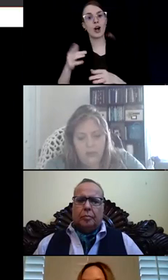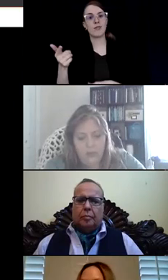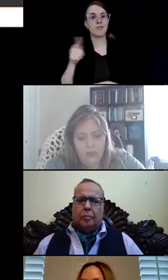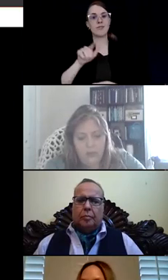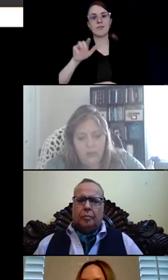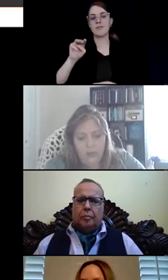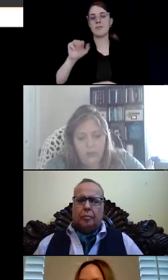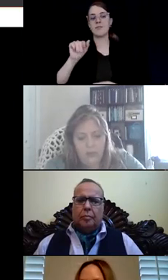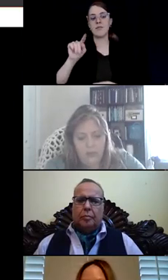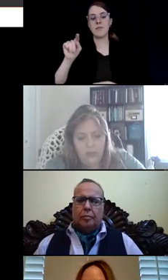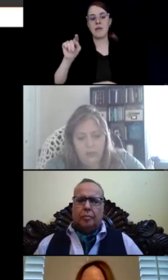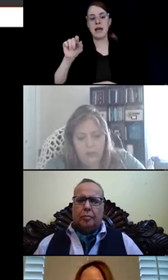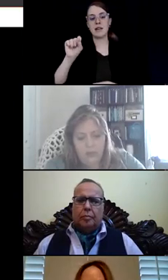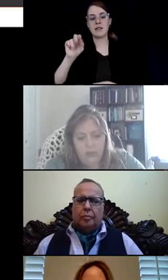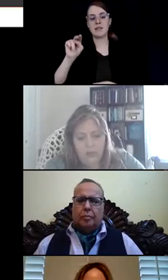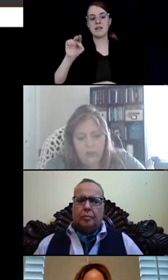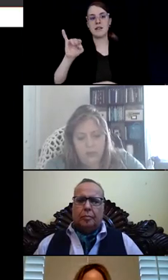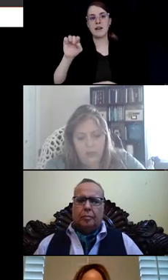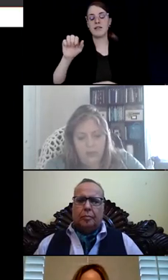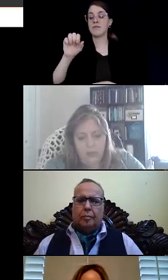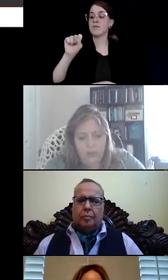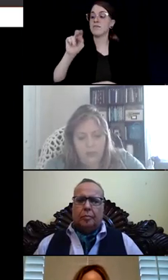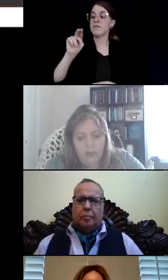over to Matt to introduce himself and to get started.